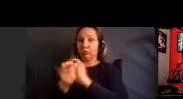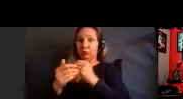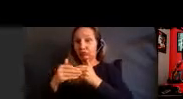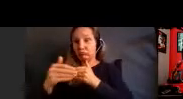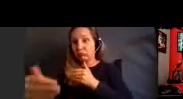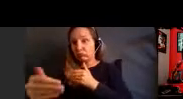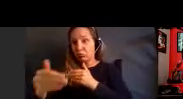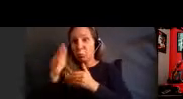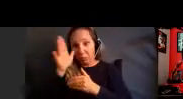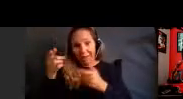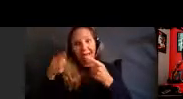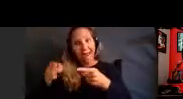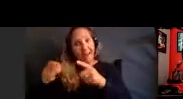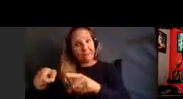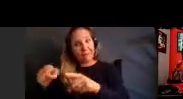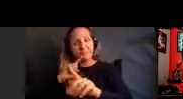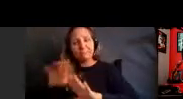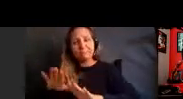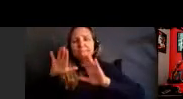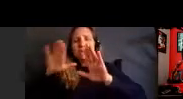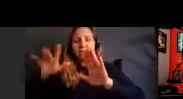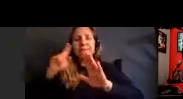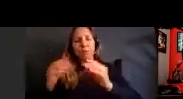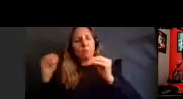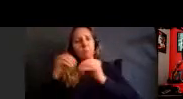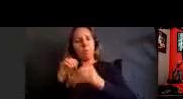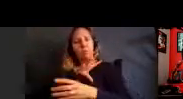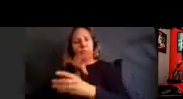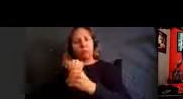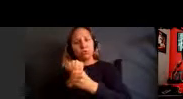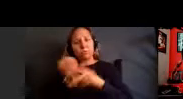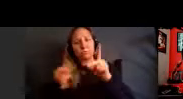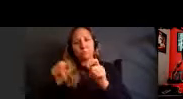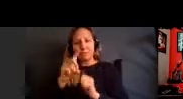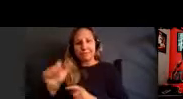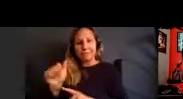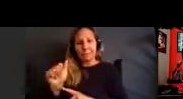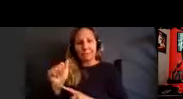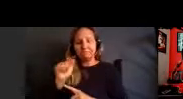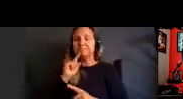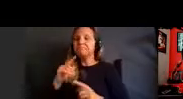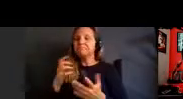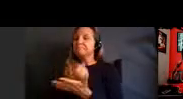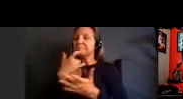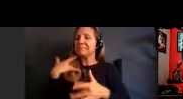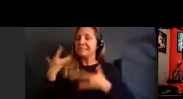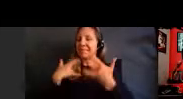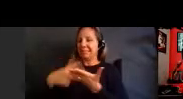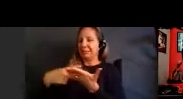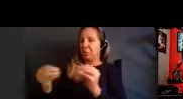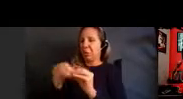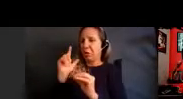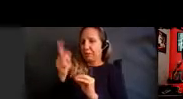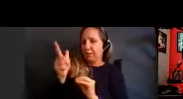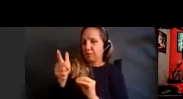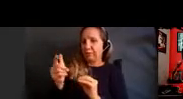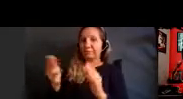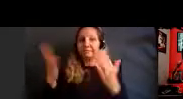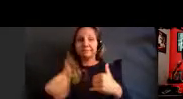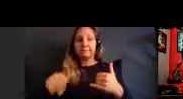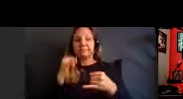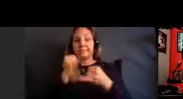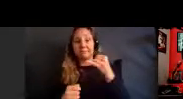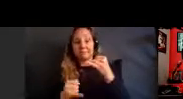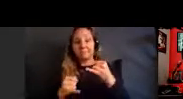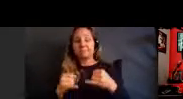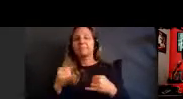coming down the way in terms of being really inclusive for people with disabilities. So I'm excited to talk a little bit about that later. And then at the very end here, we're going to